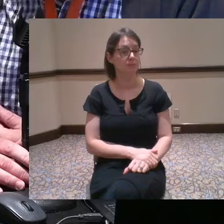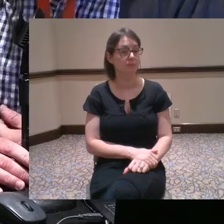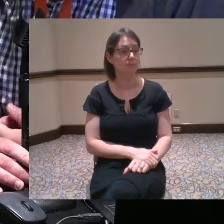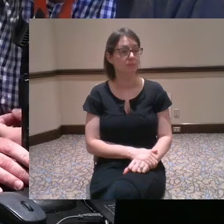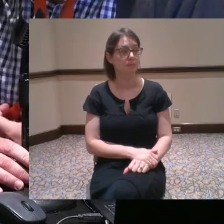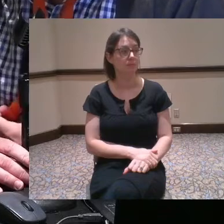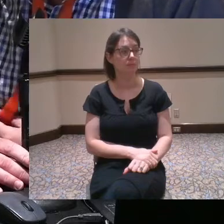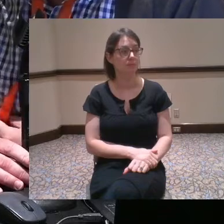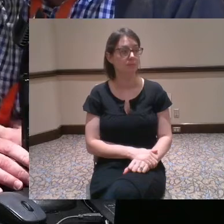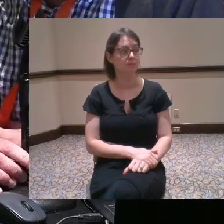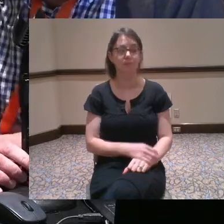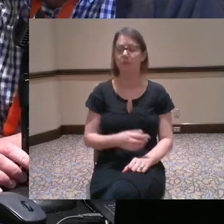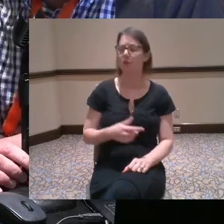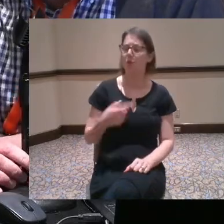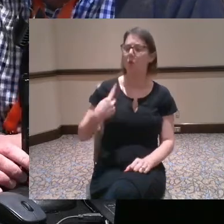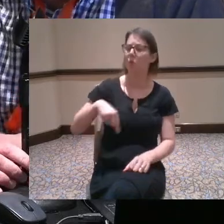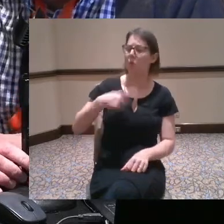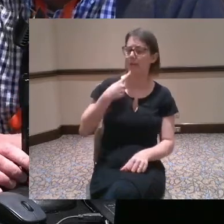We said it all.